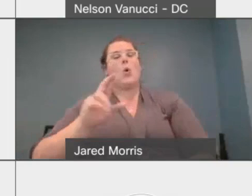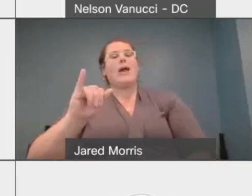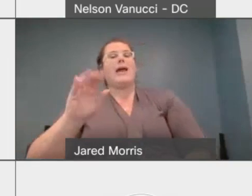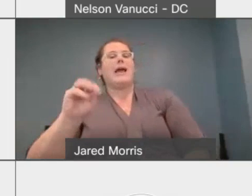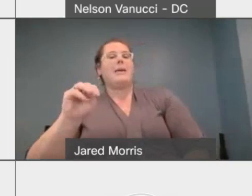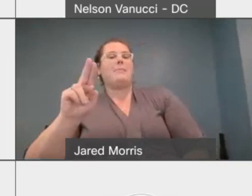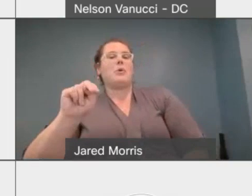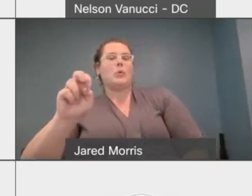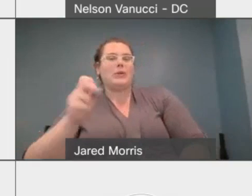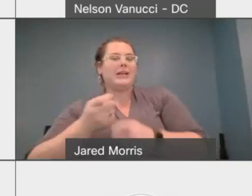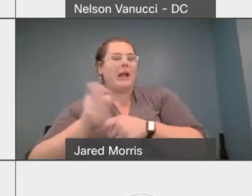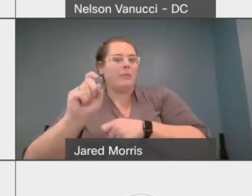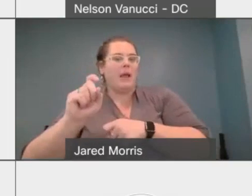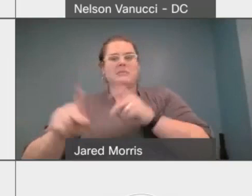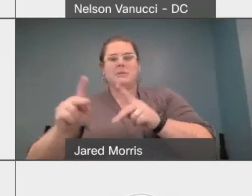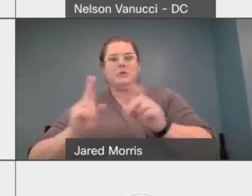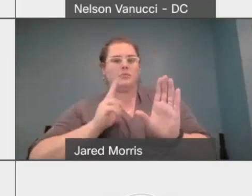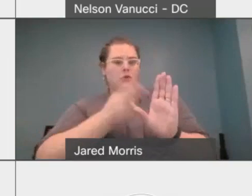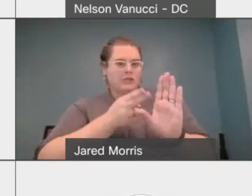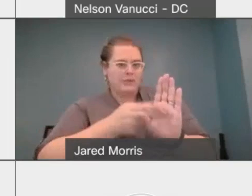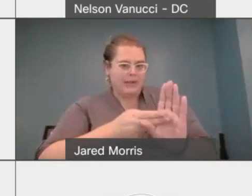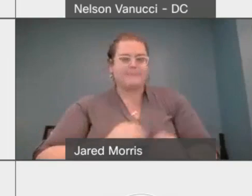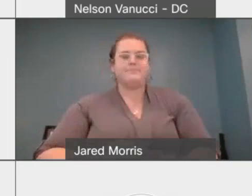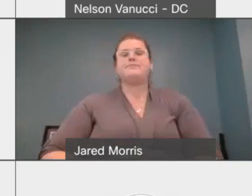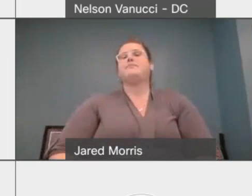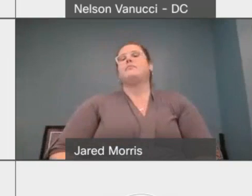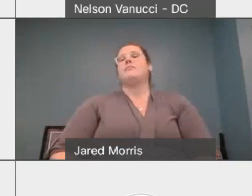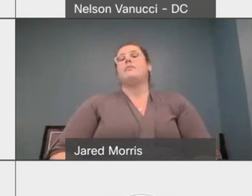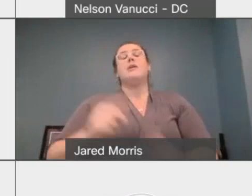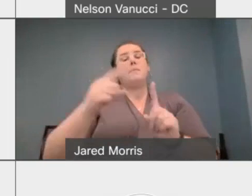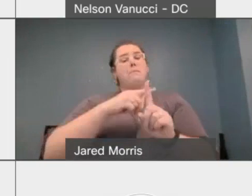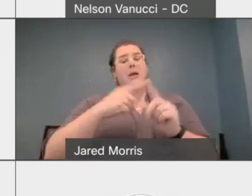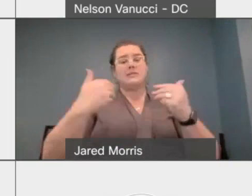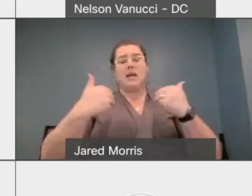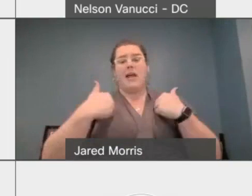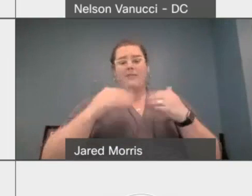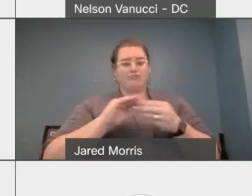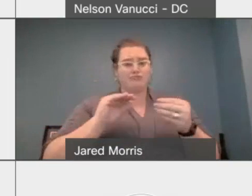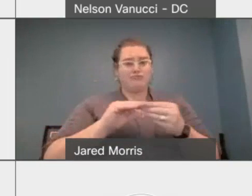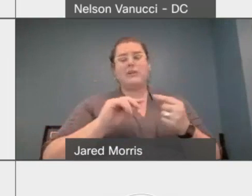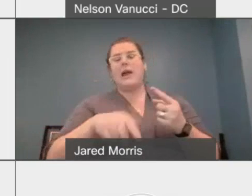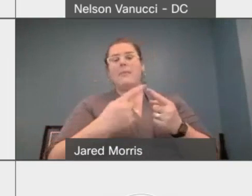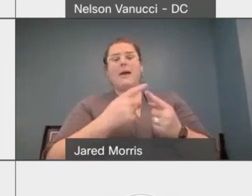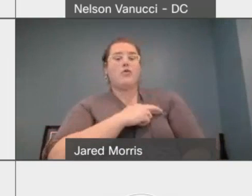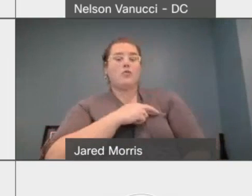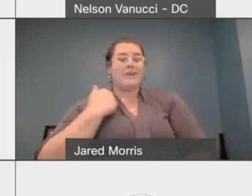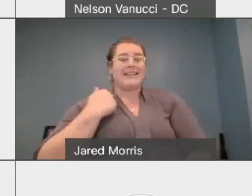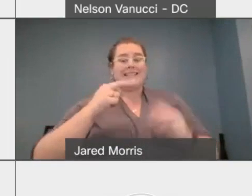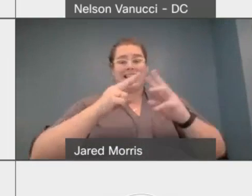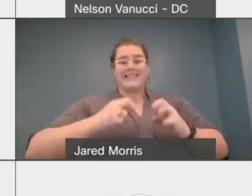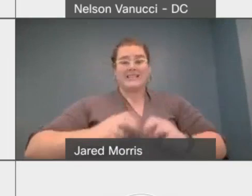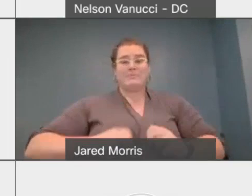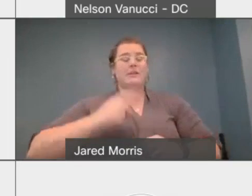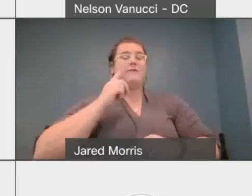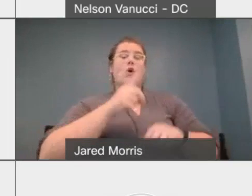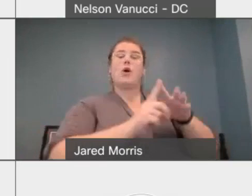assessment requirements to say that risk assessment for outings is needed to evaluate the need for